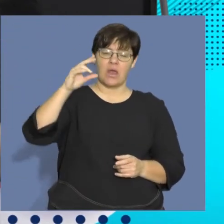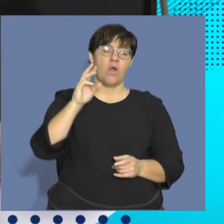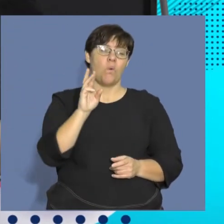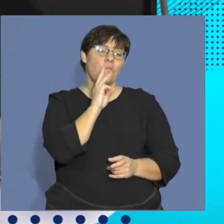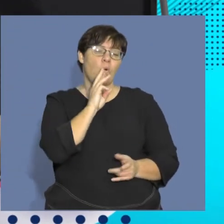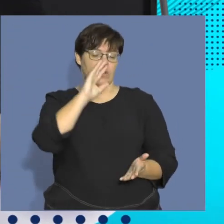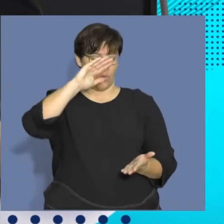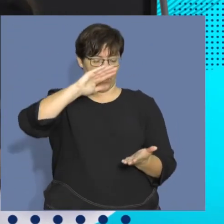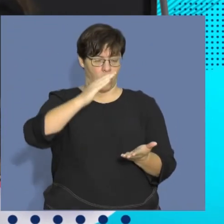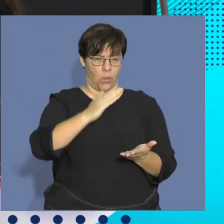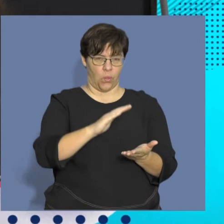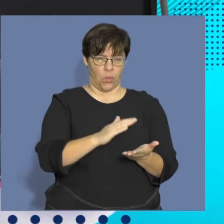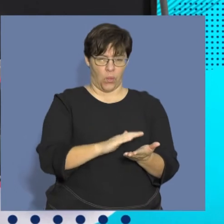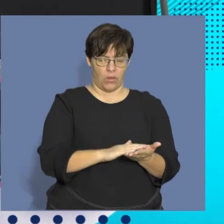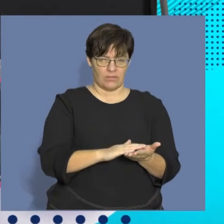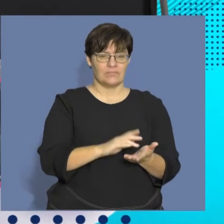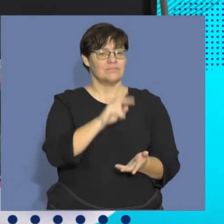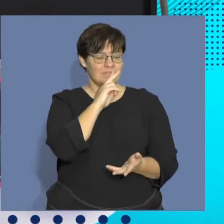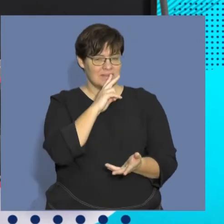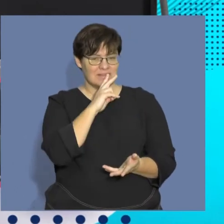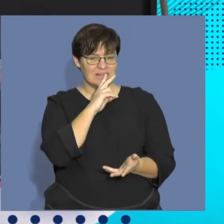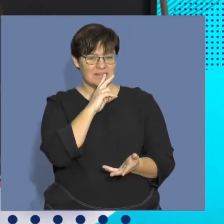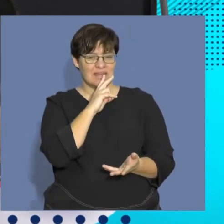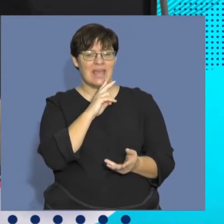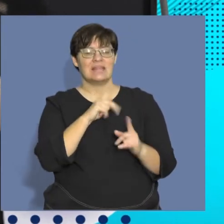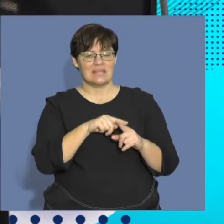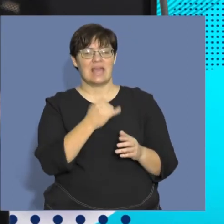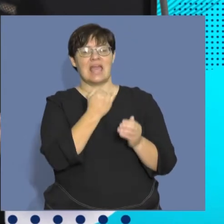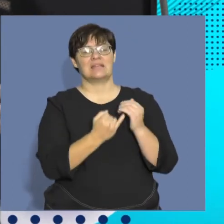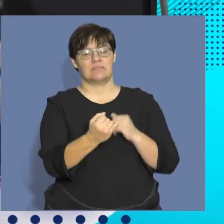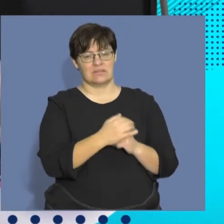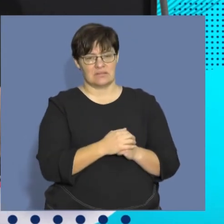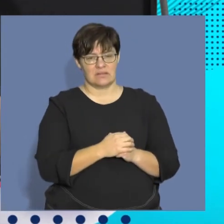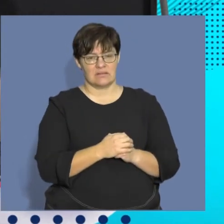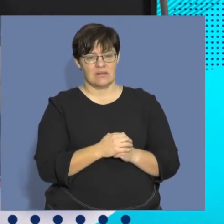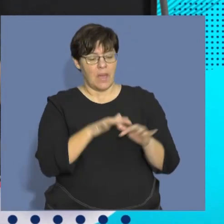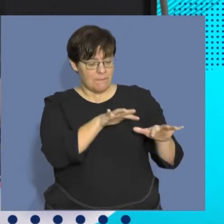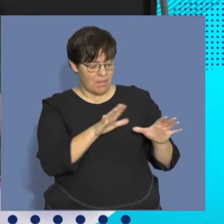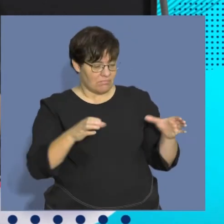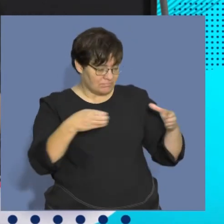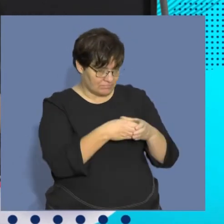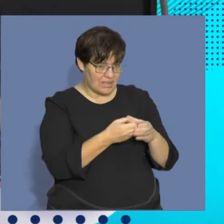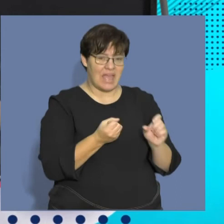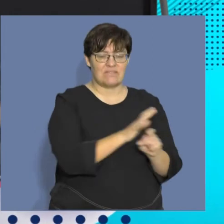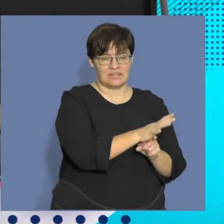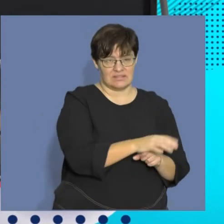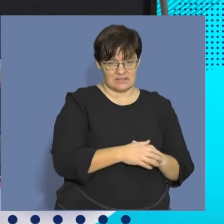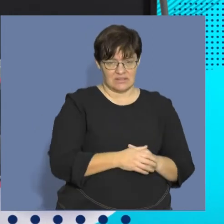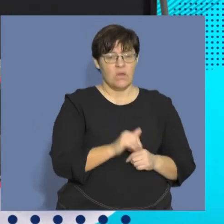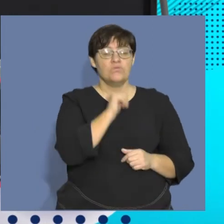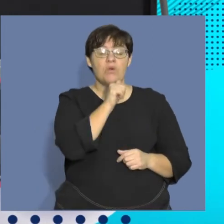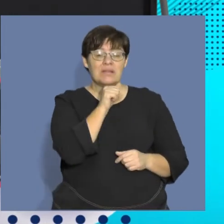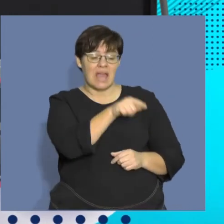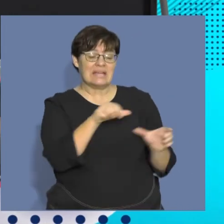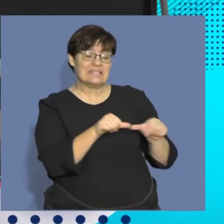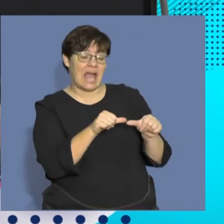months, that is density independent. It's going to affect the population